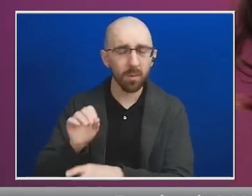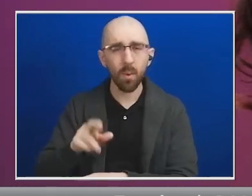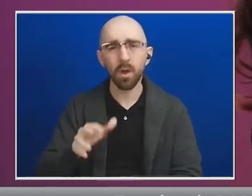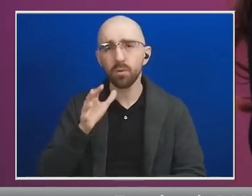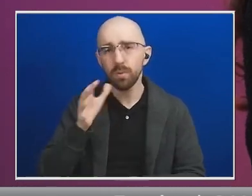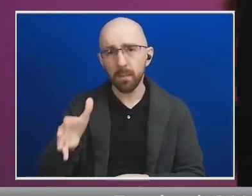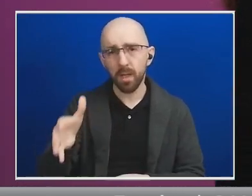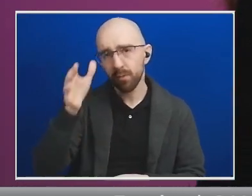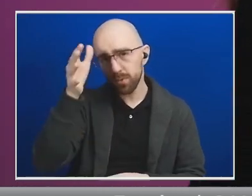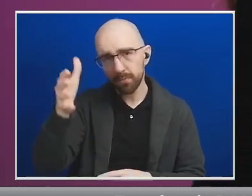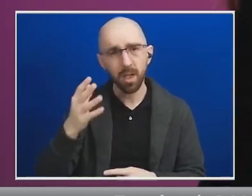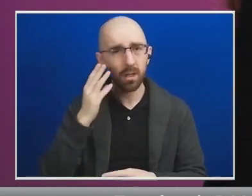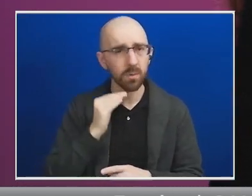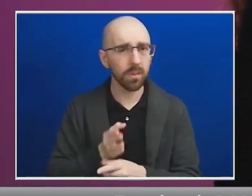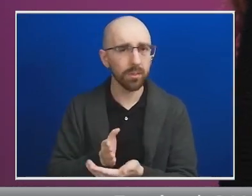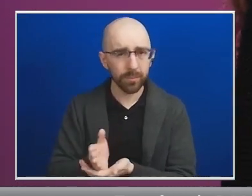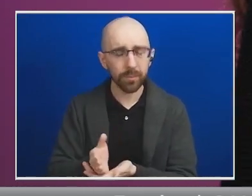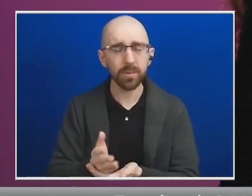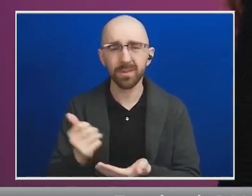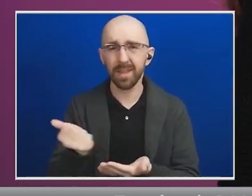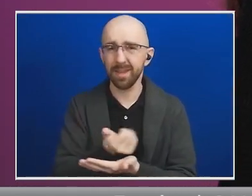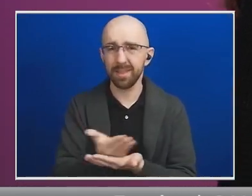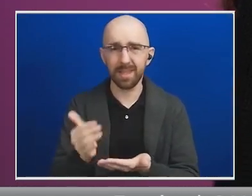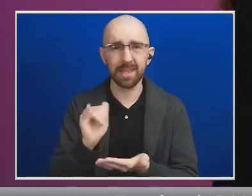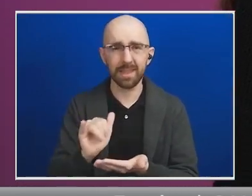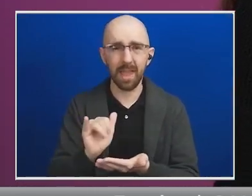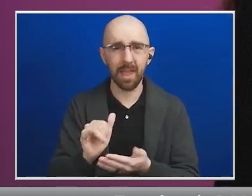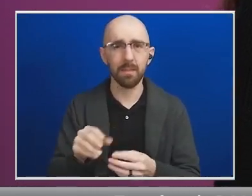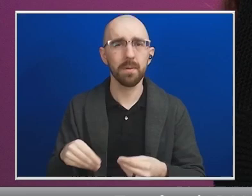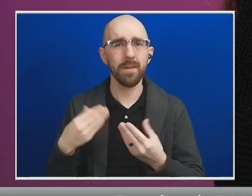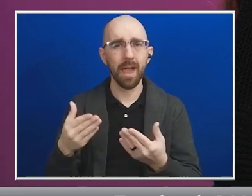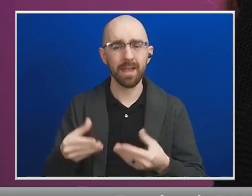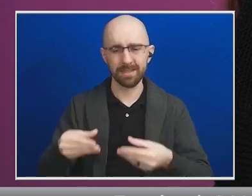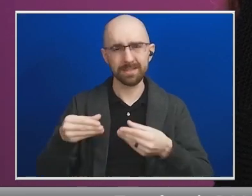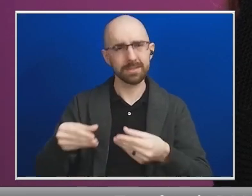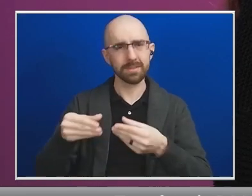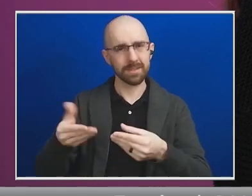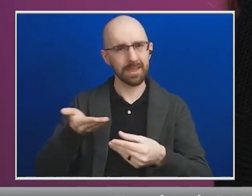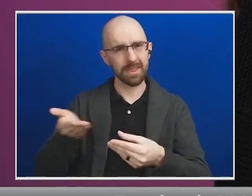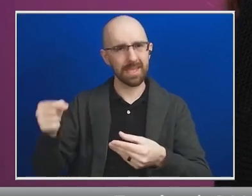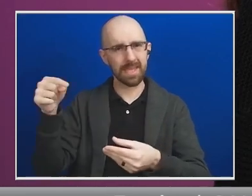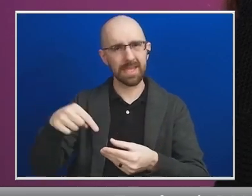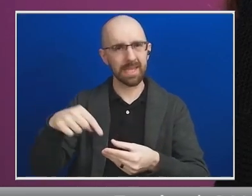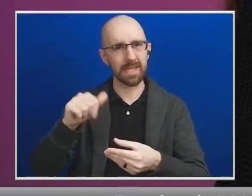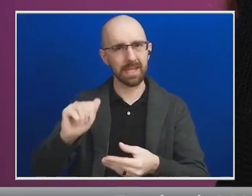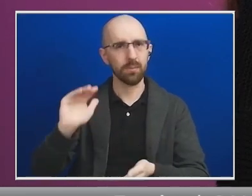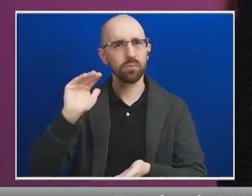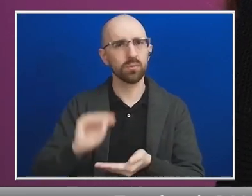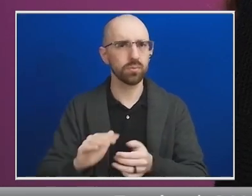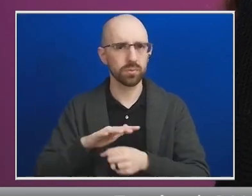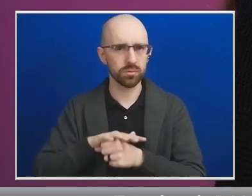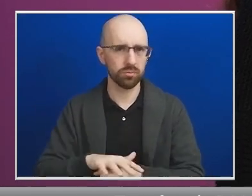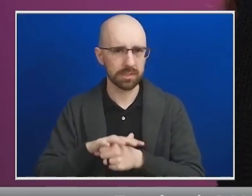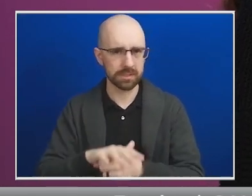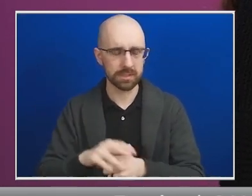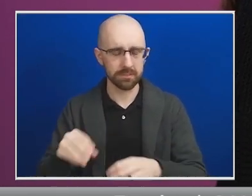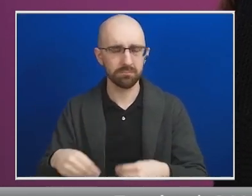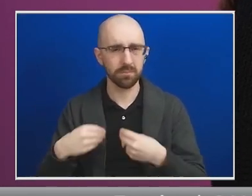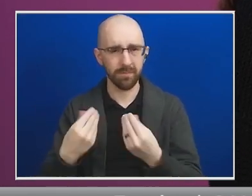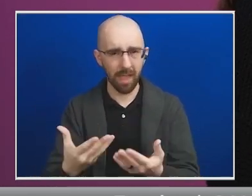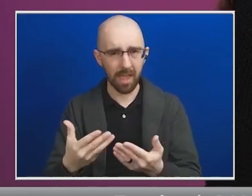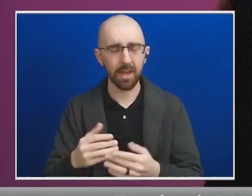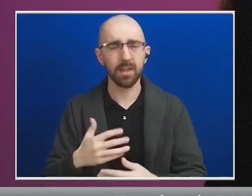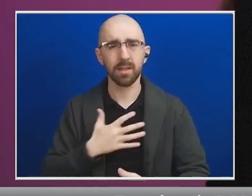and anything that provides that tangible item that can just help reduce that stress and provide compassion and